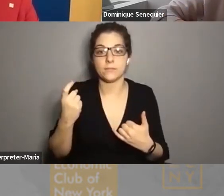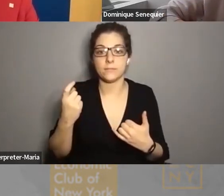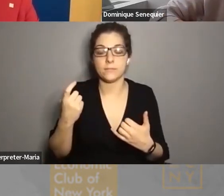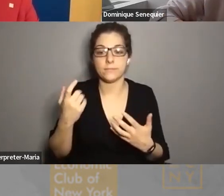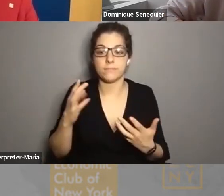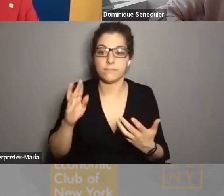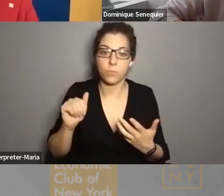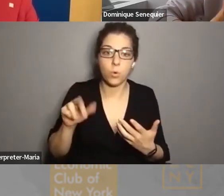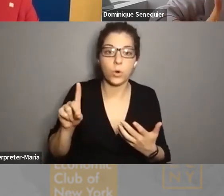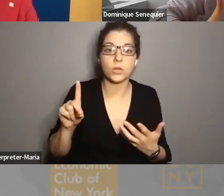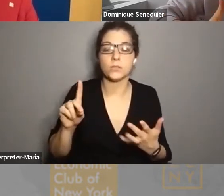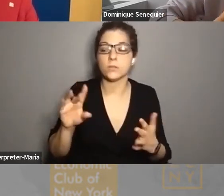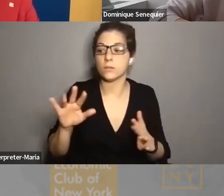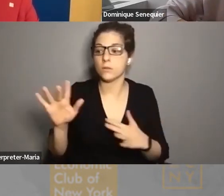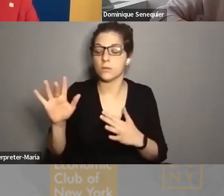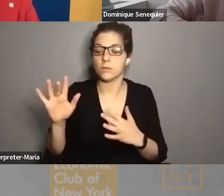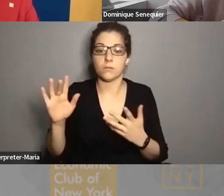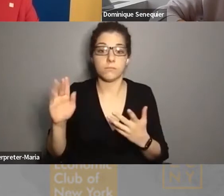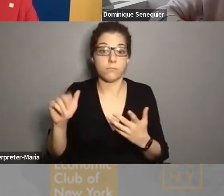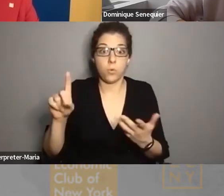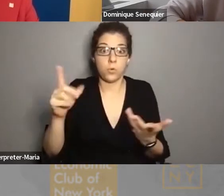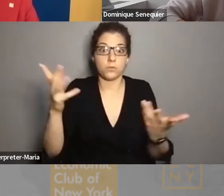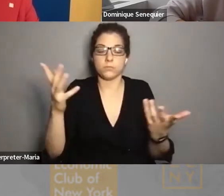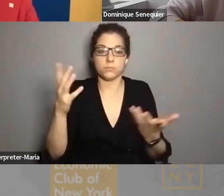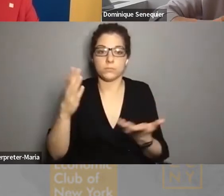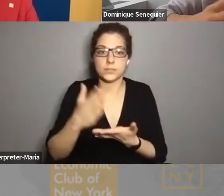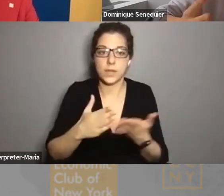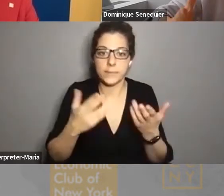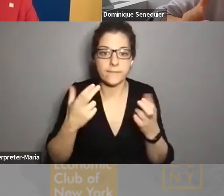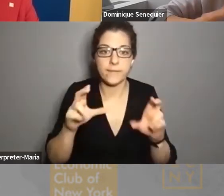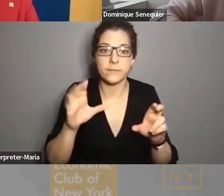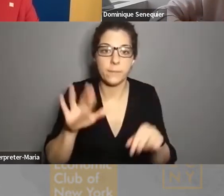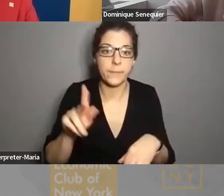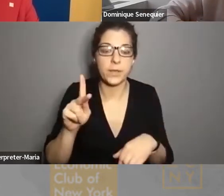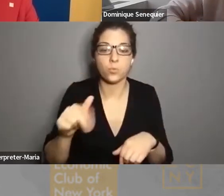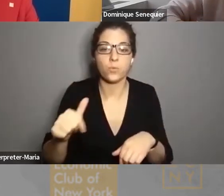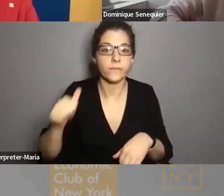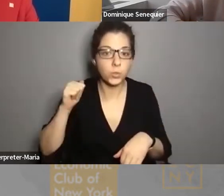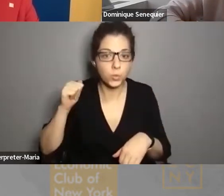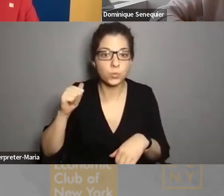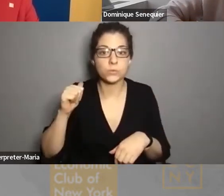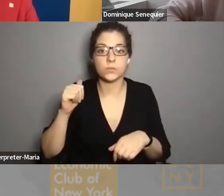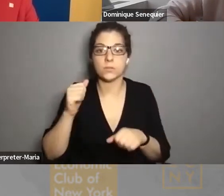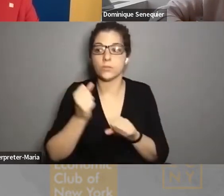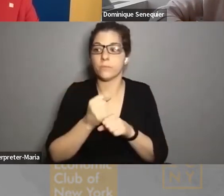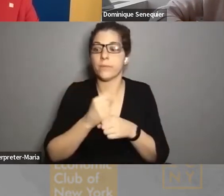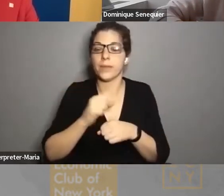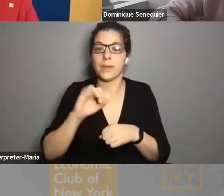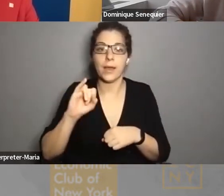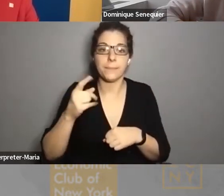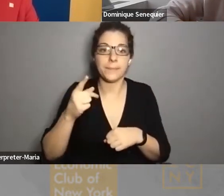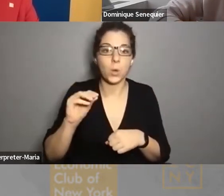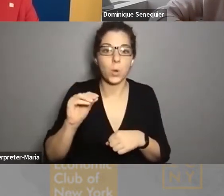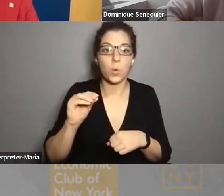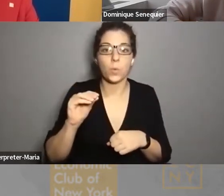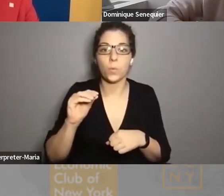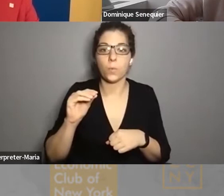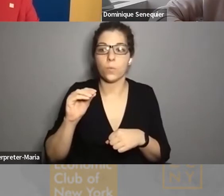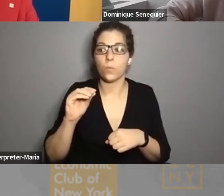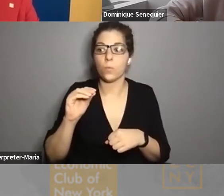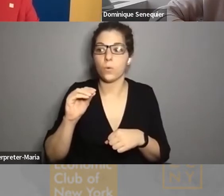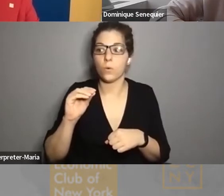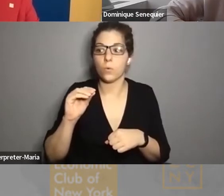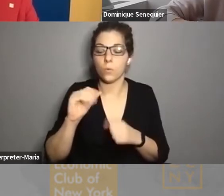know, even at boards, some investment banks refuse to make IPOs of